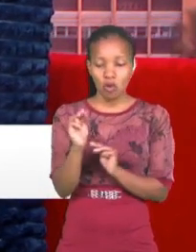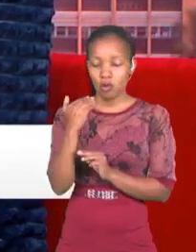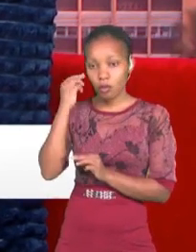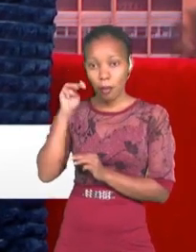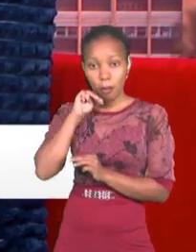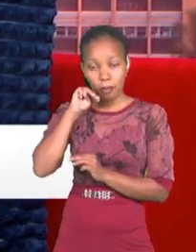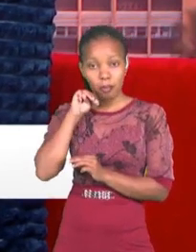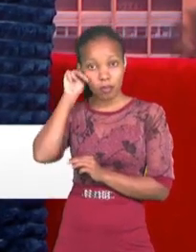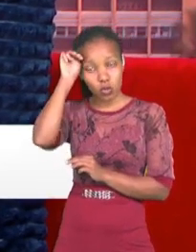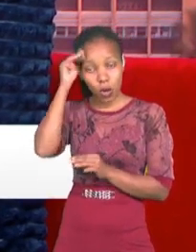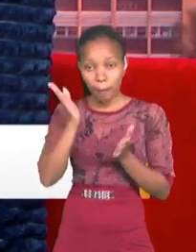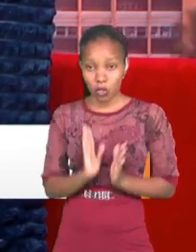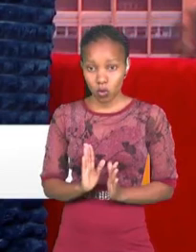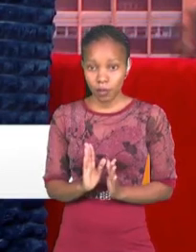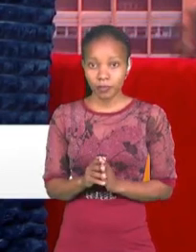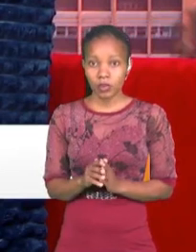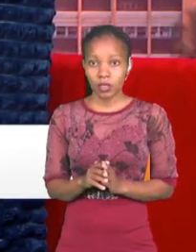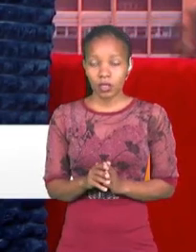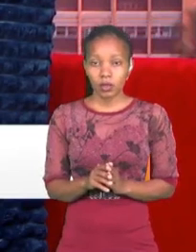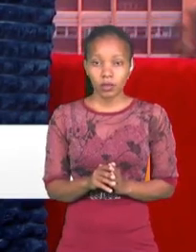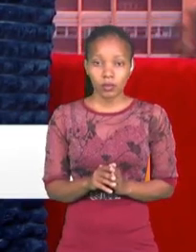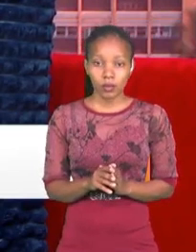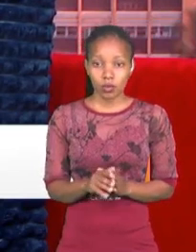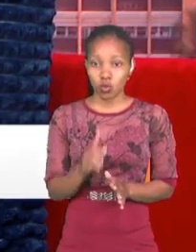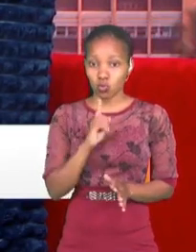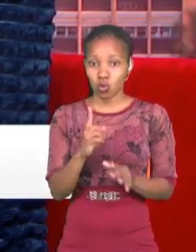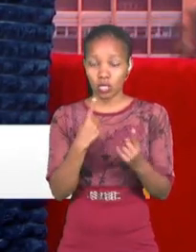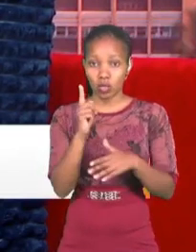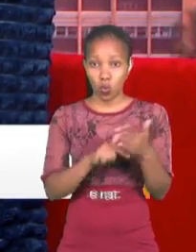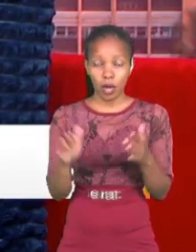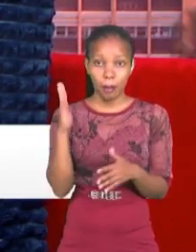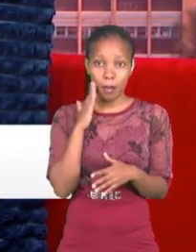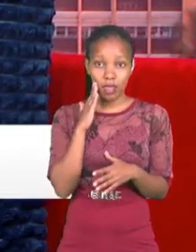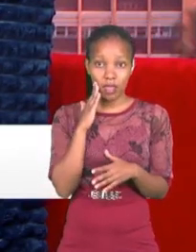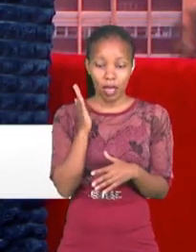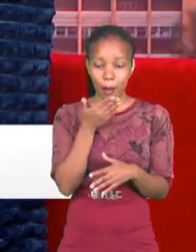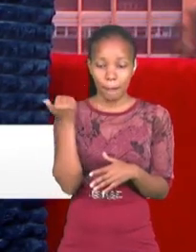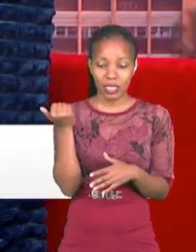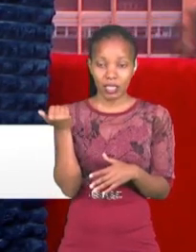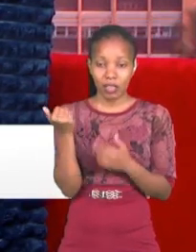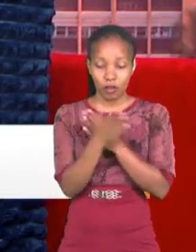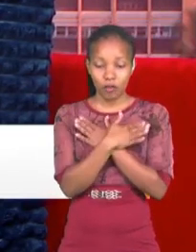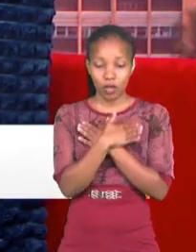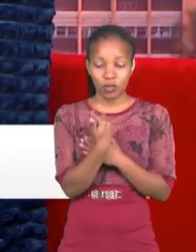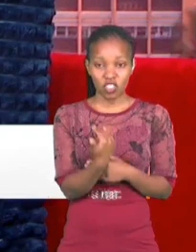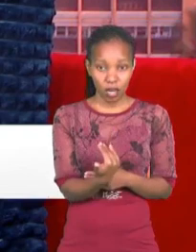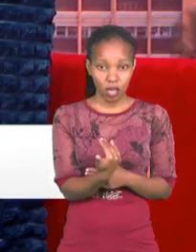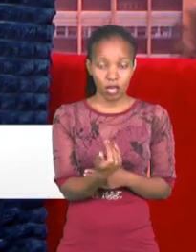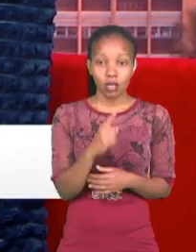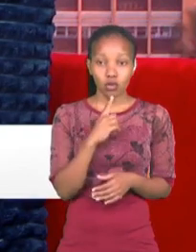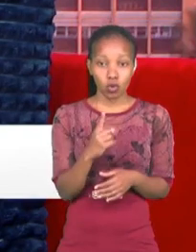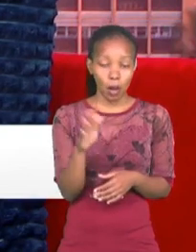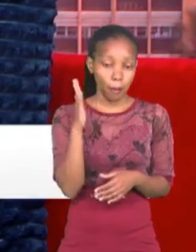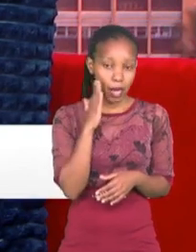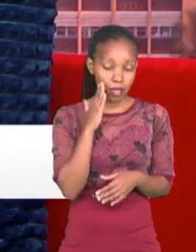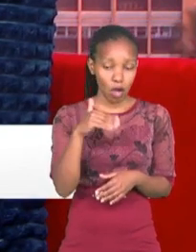right? I think in literature also it said that mother is the best friend of the child. So